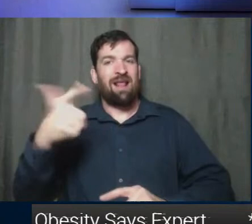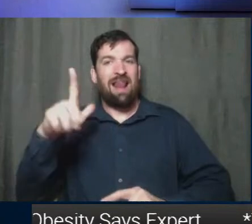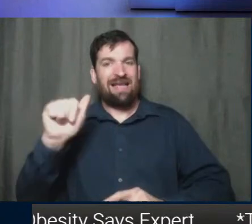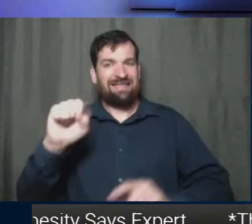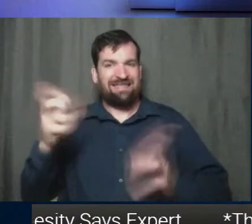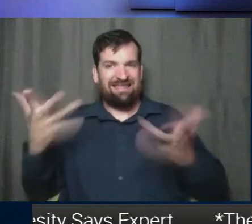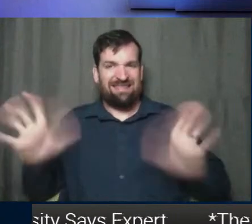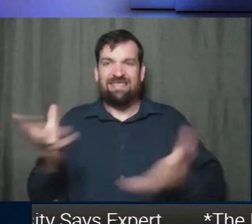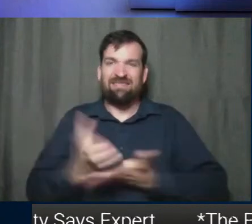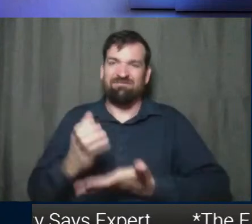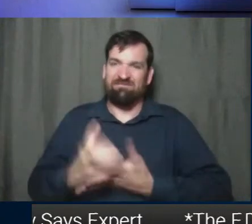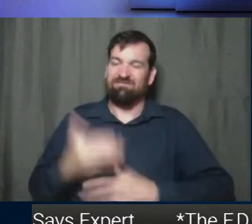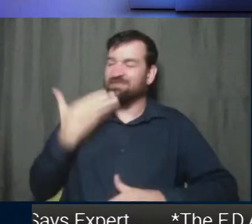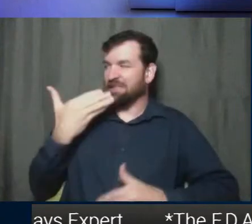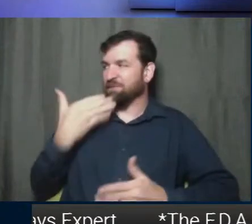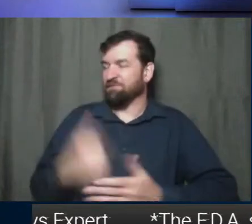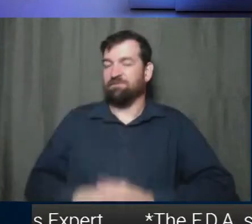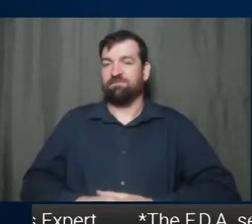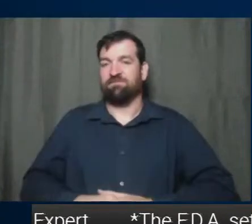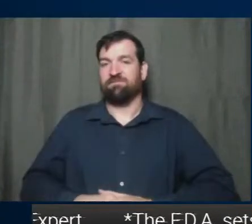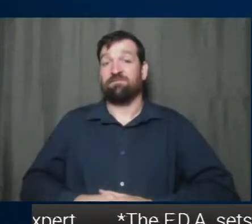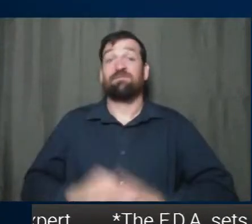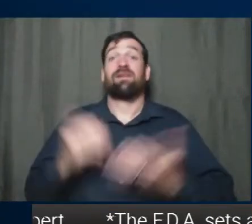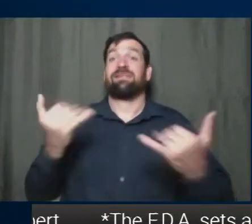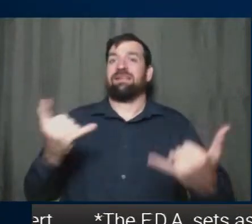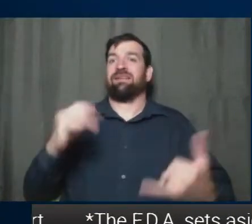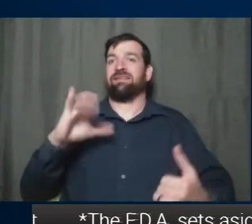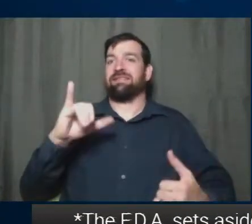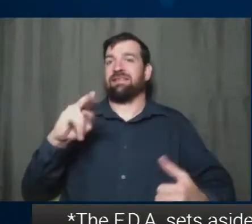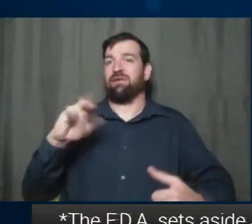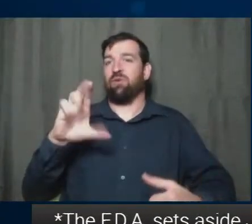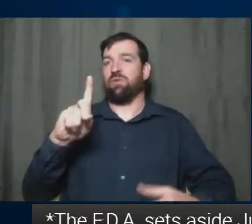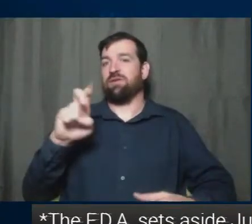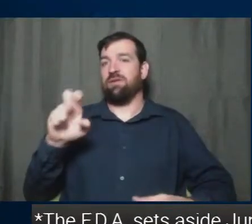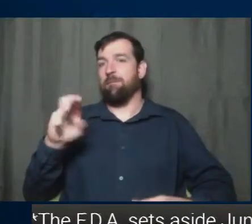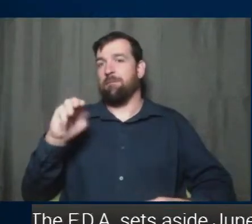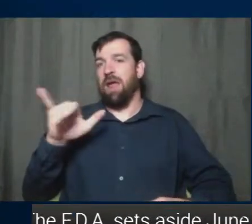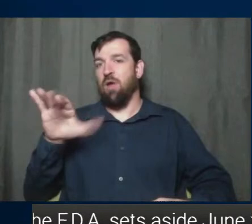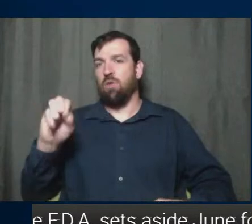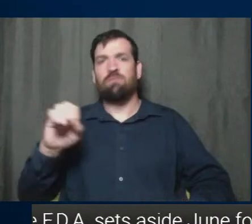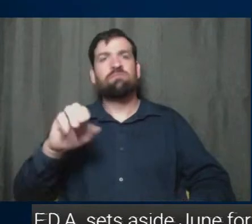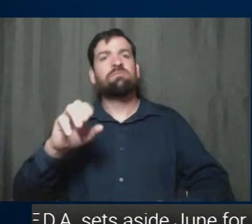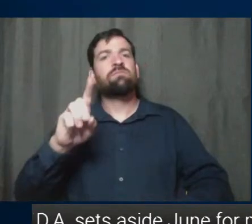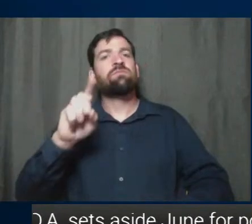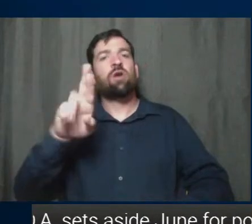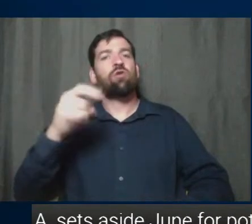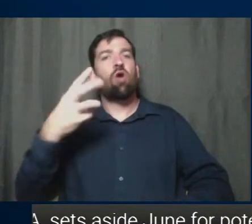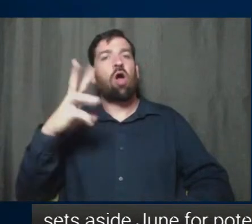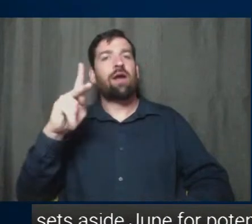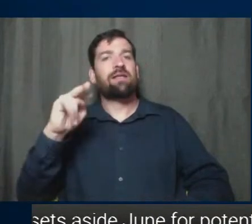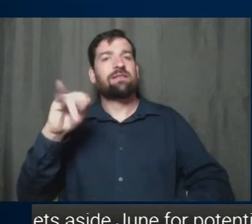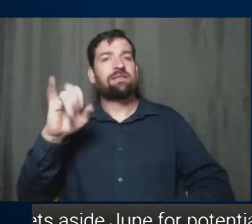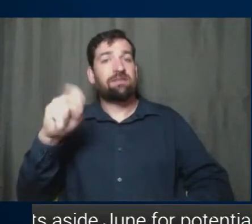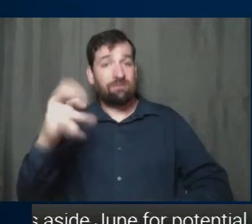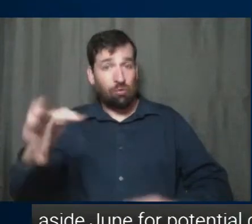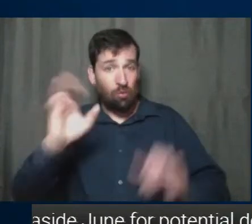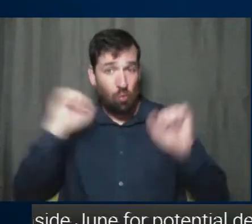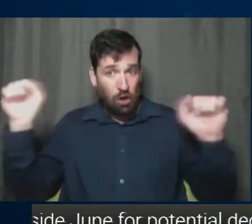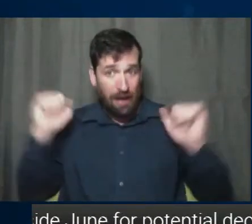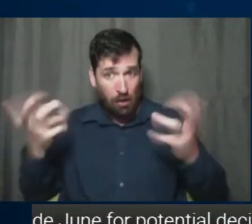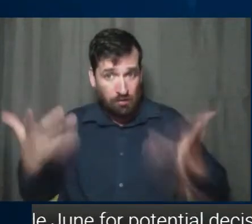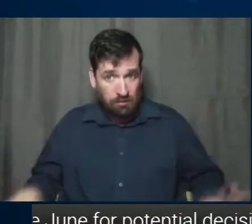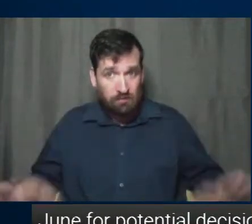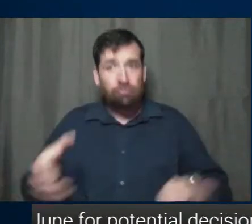for that. Okay, on this Cinco de Mayo. Dr. Hawkinson, what's your drink of choice, beverage of choice after your big workouts? Water.